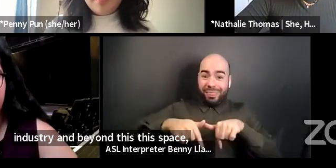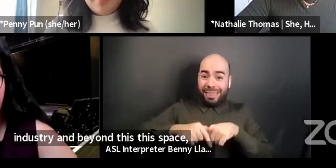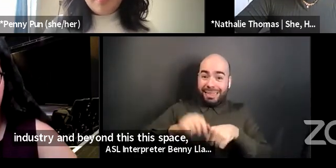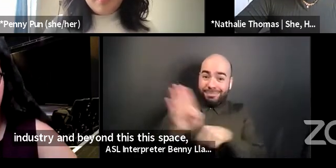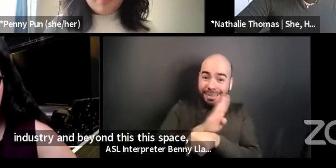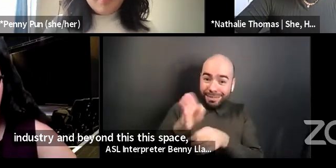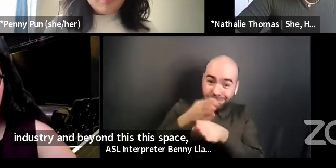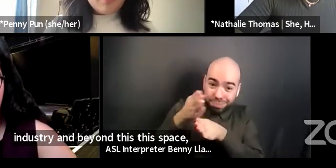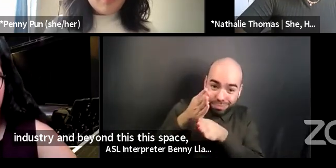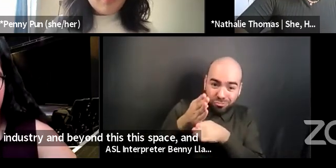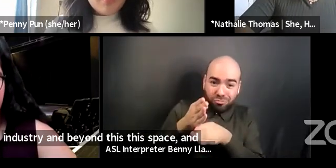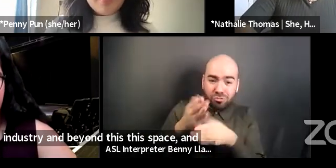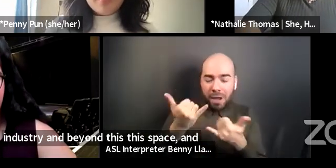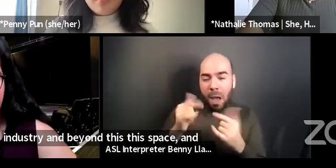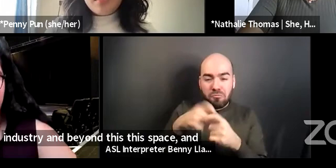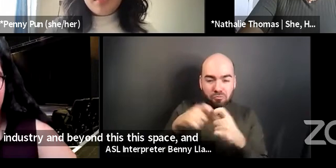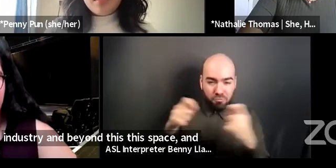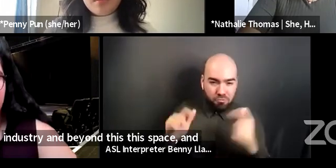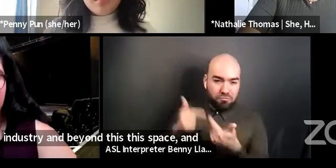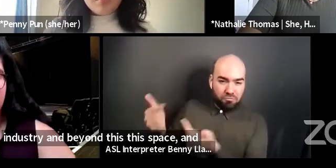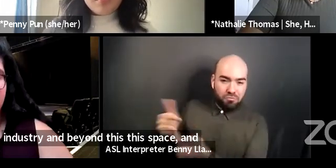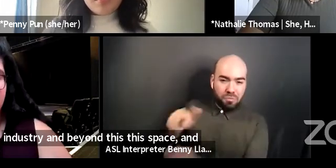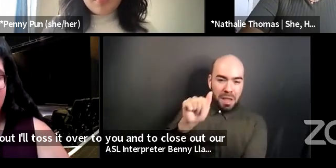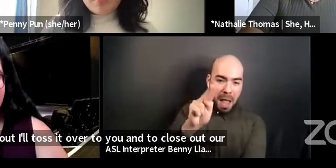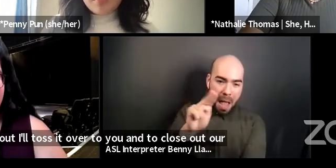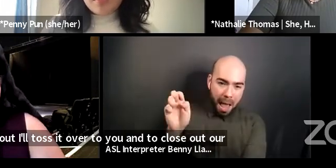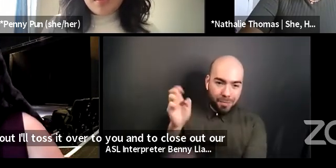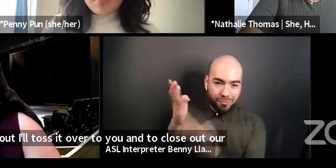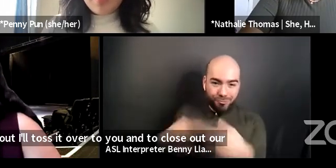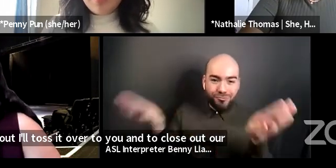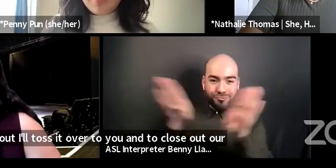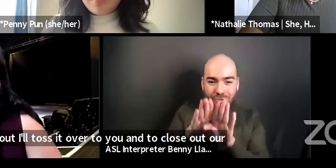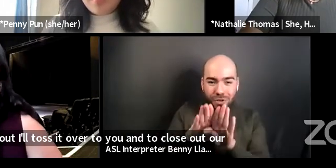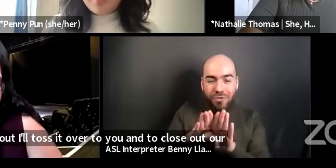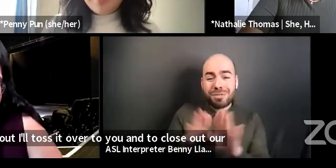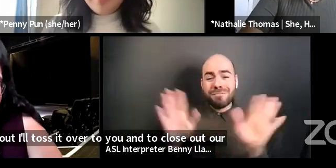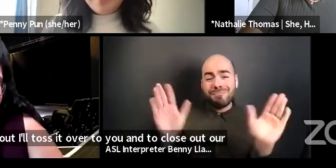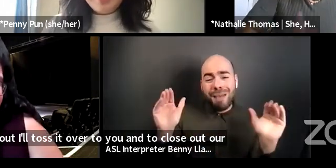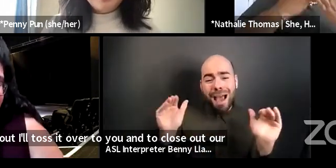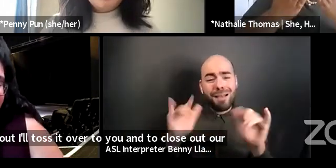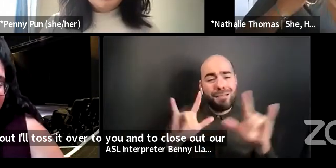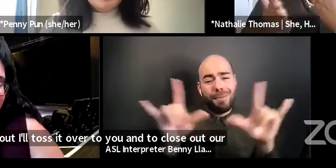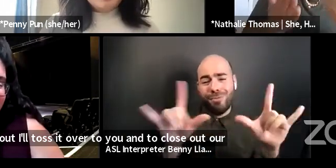over to you, Anne, to close out our plenary, and we can all go off cam. Bye, I love you.